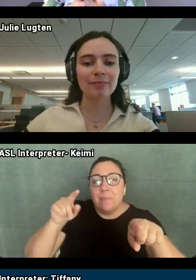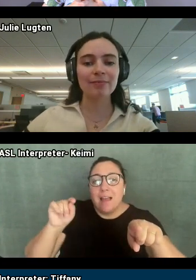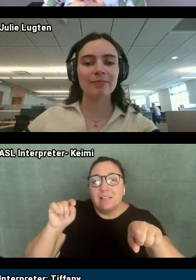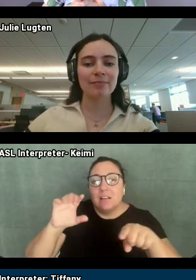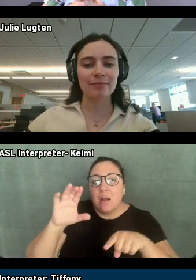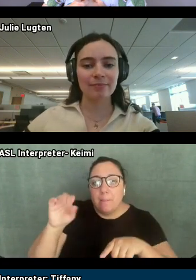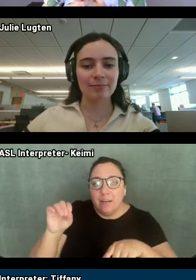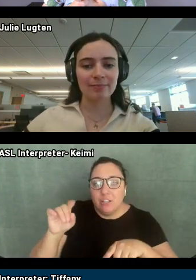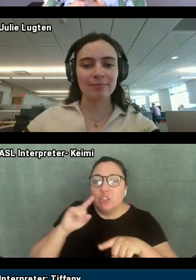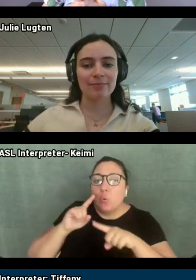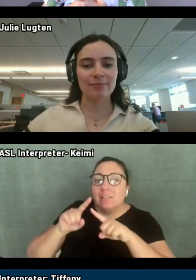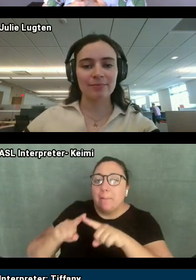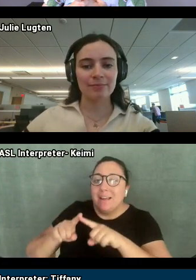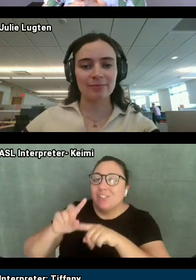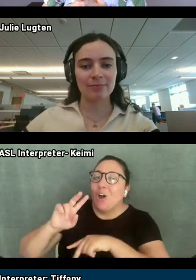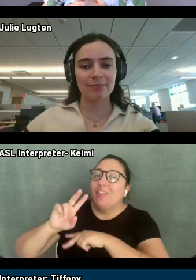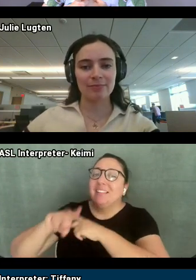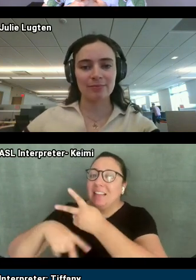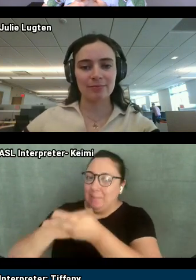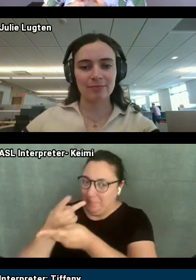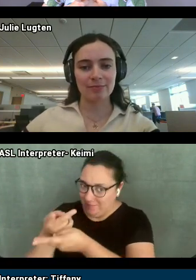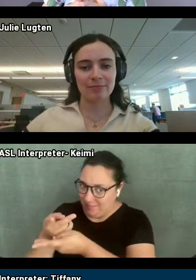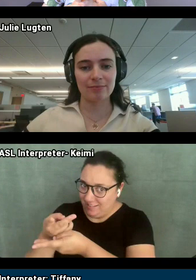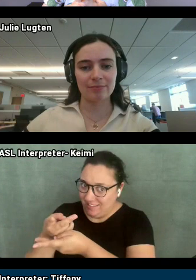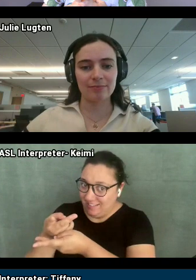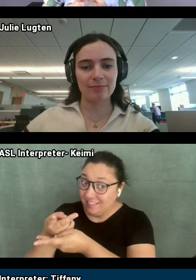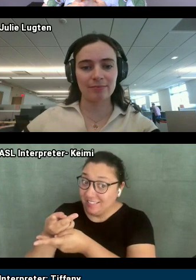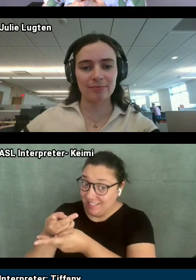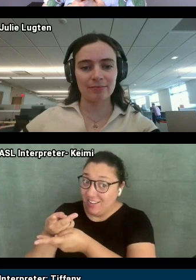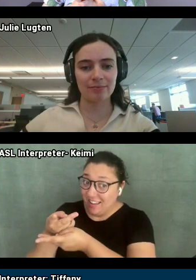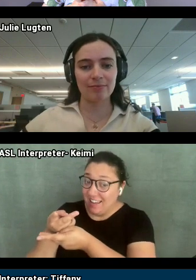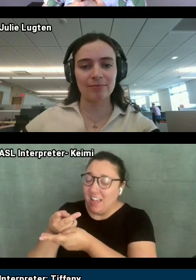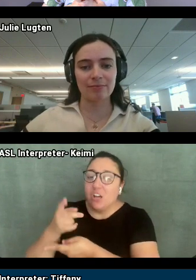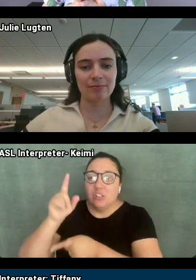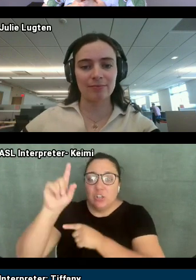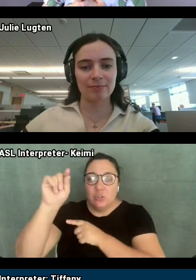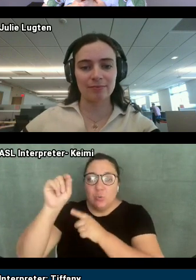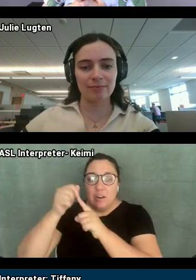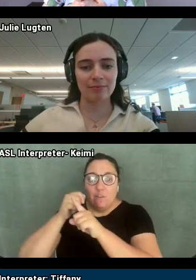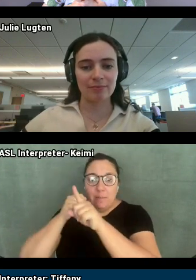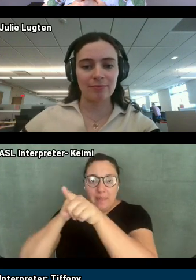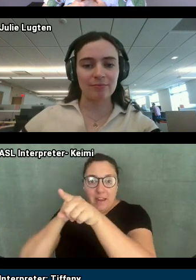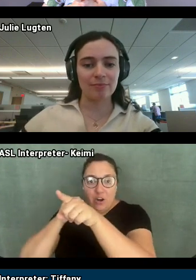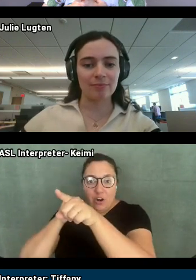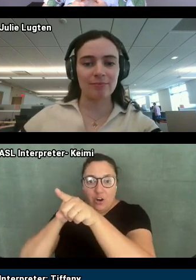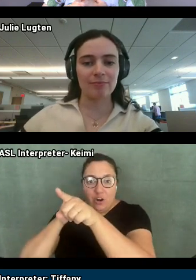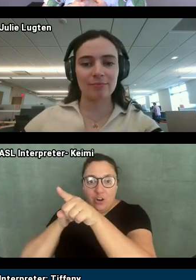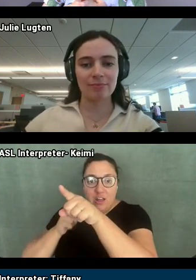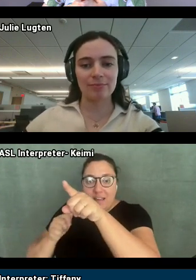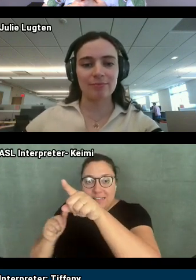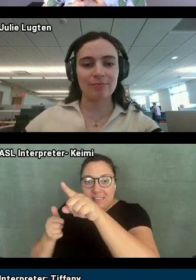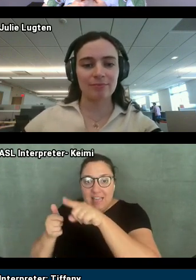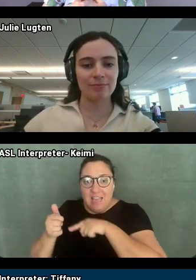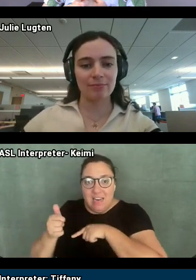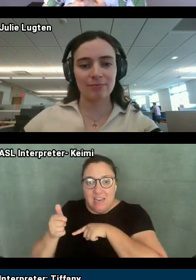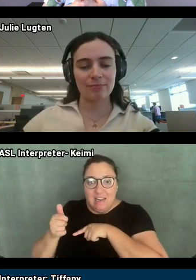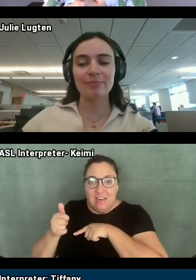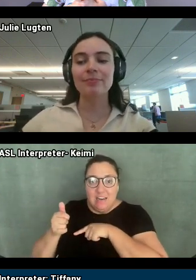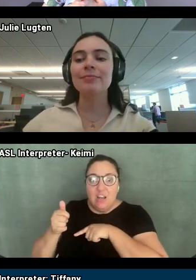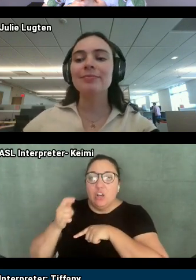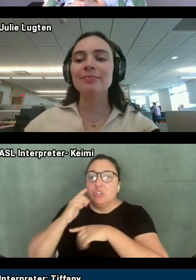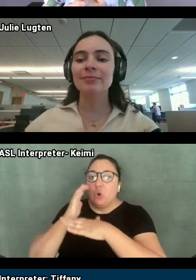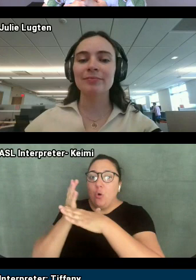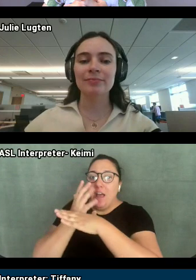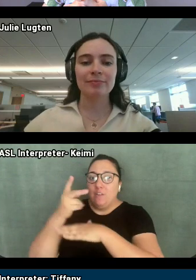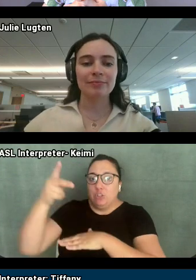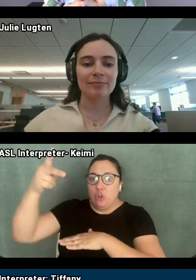type. So you can see 20 employees at this prospect type company, 10 at this. So it's going to average those two